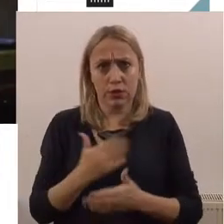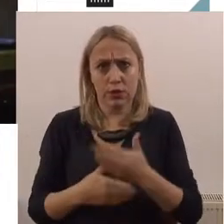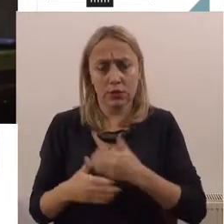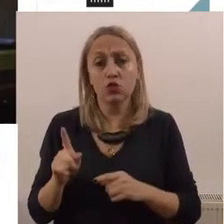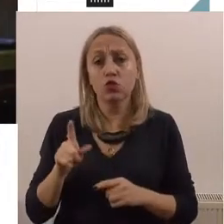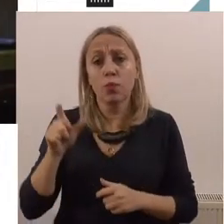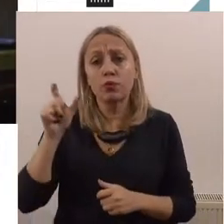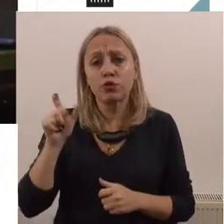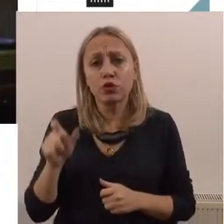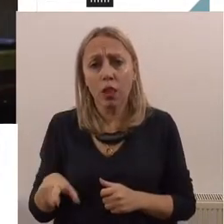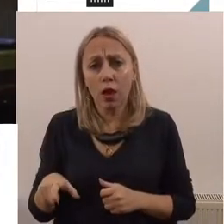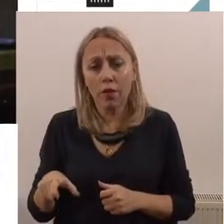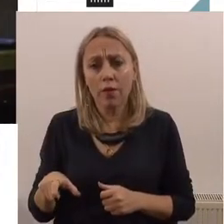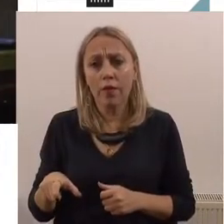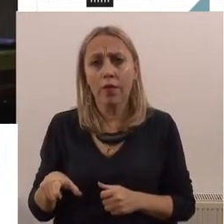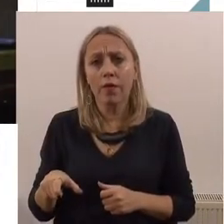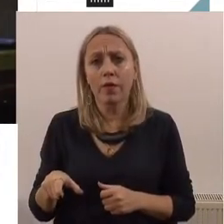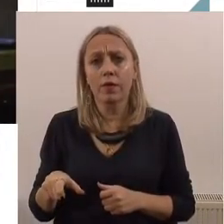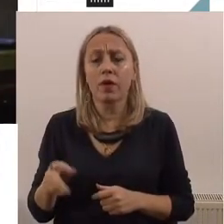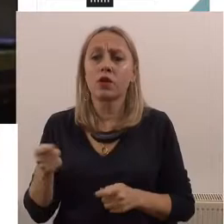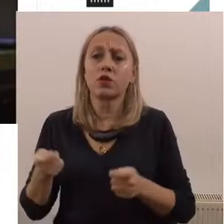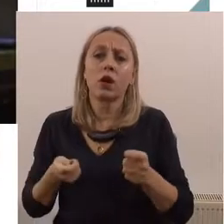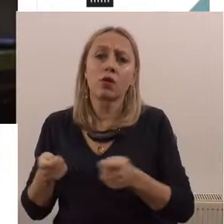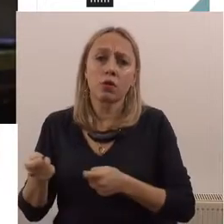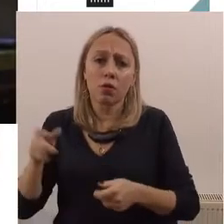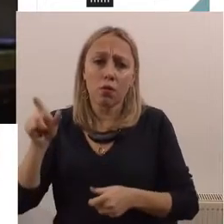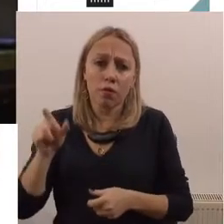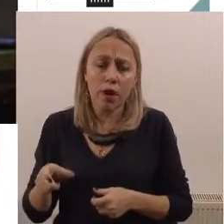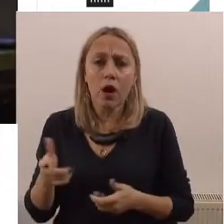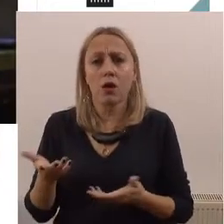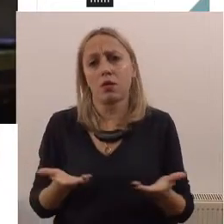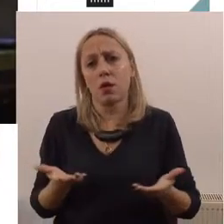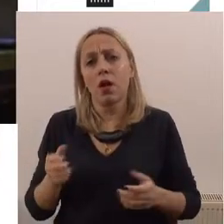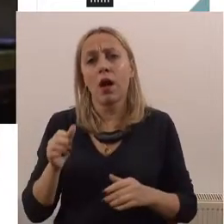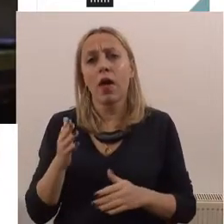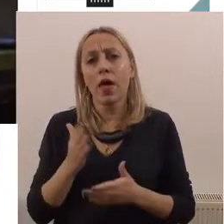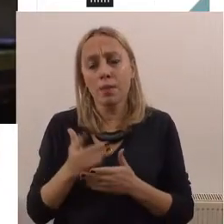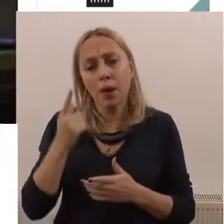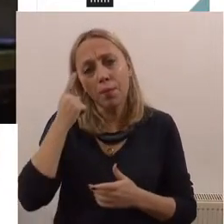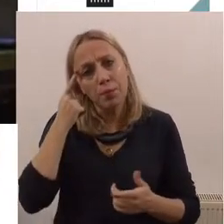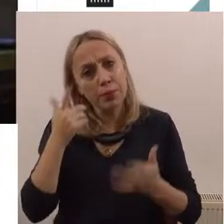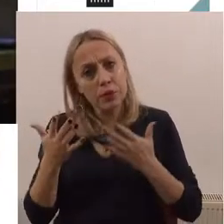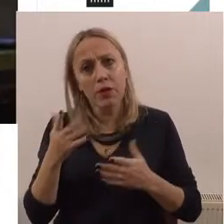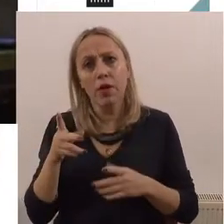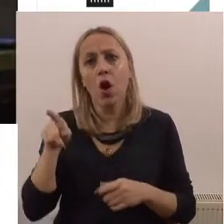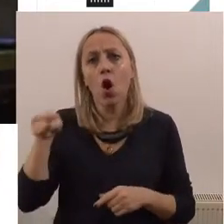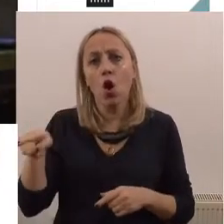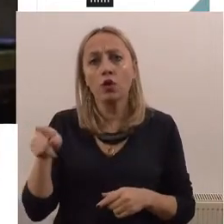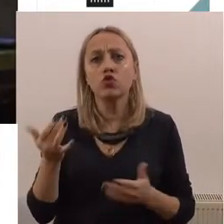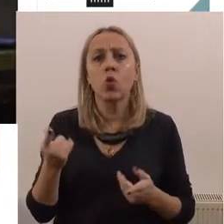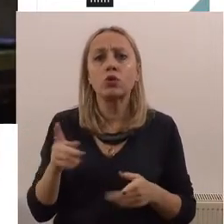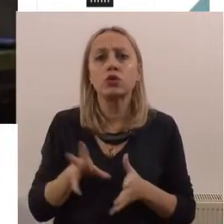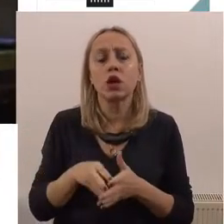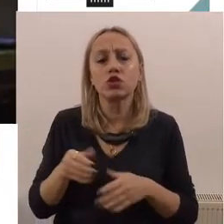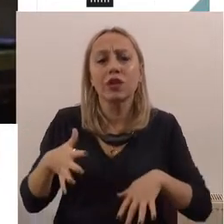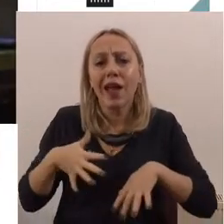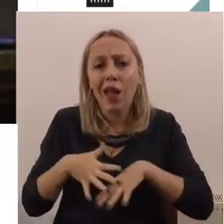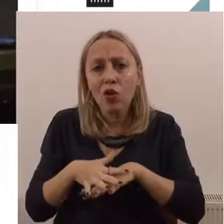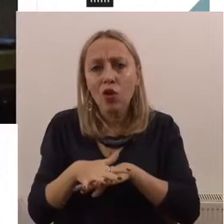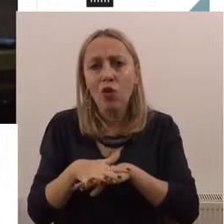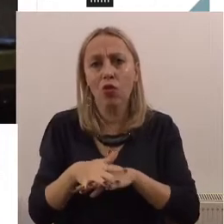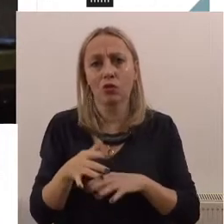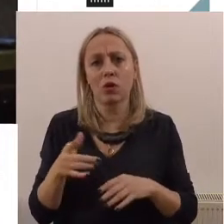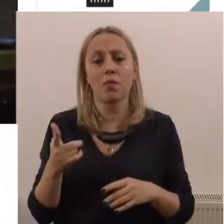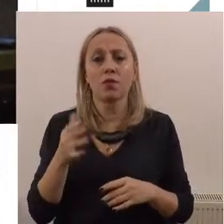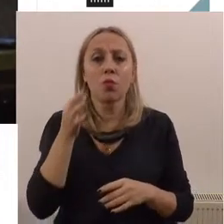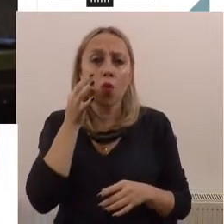to reach out to the artists who are not aware of that, that the mediator